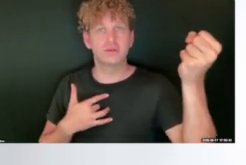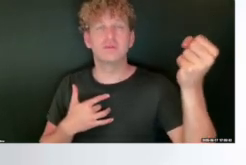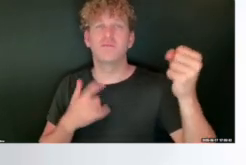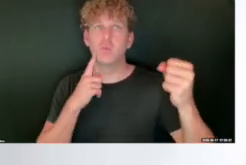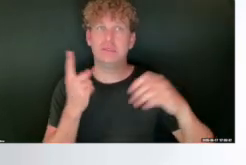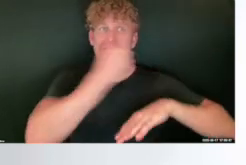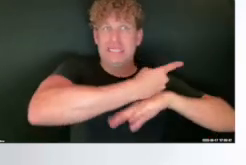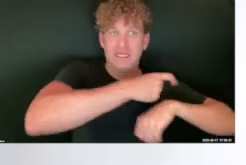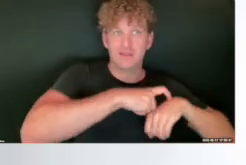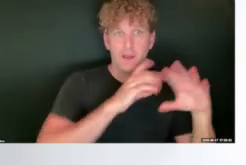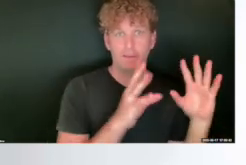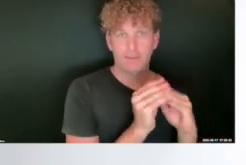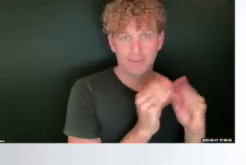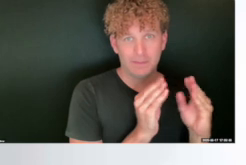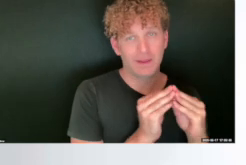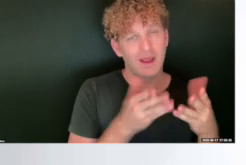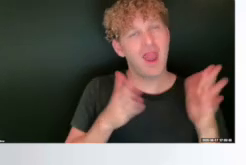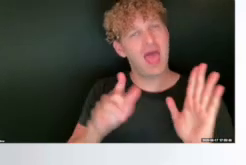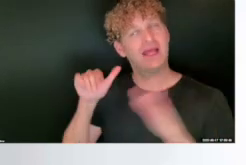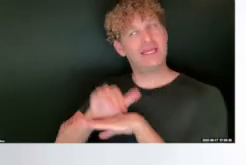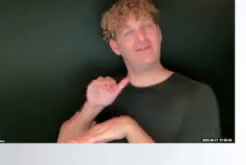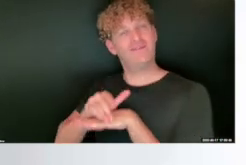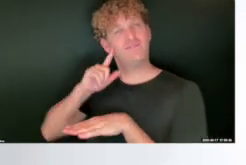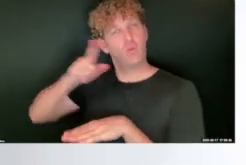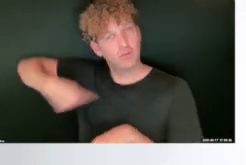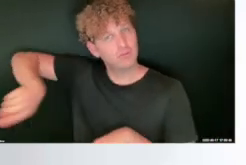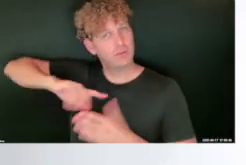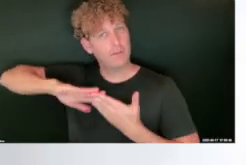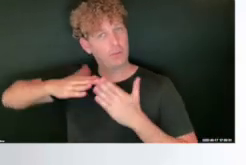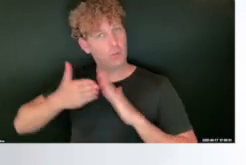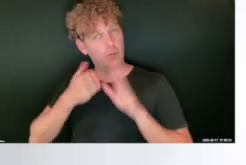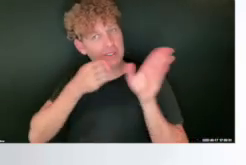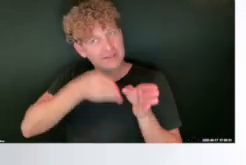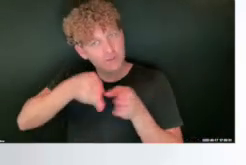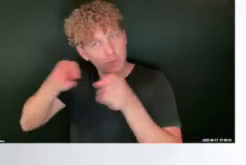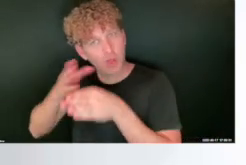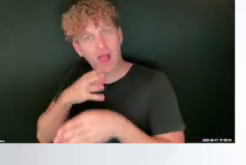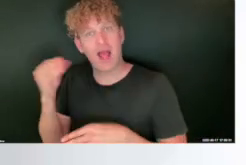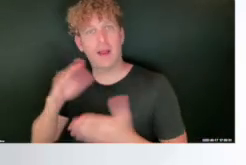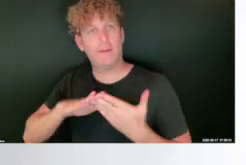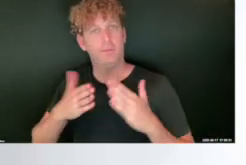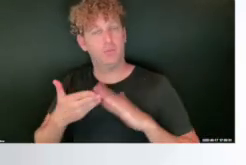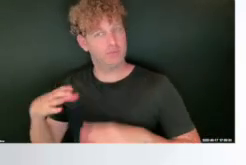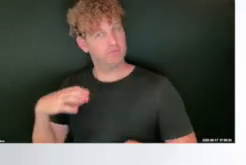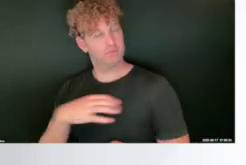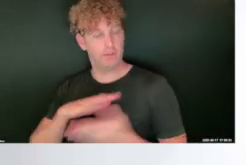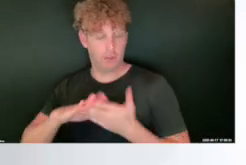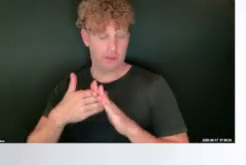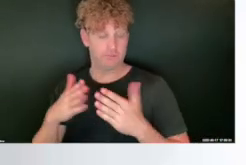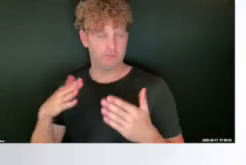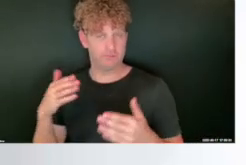today. So as I kind of just mentioned, we're going to recap today's kickoff workshop on the fiscal